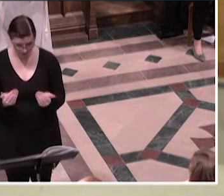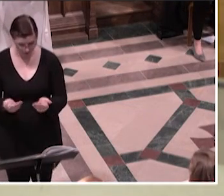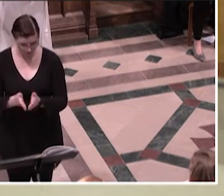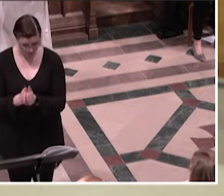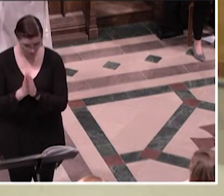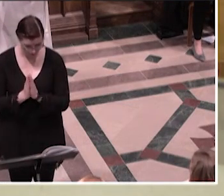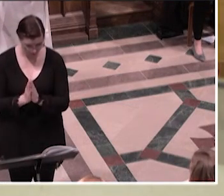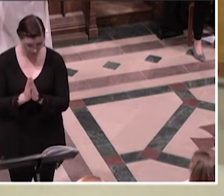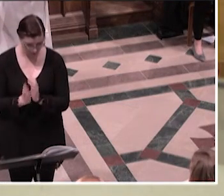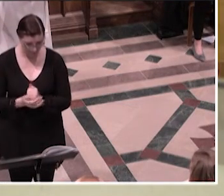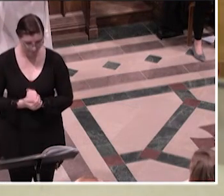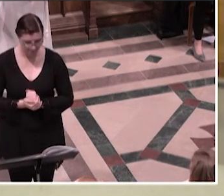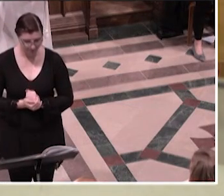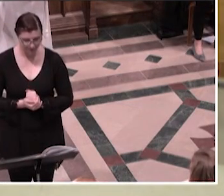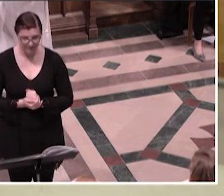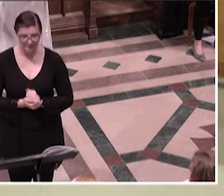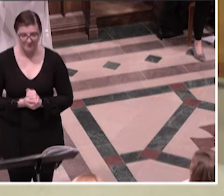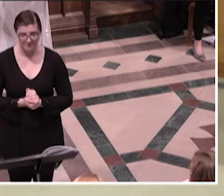Let us pray.